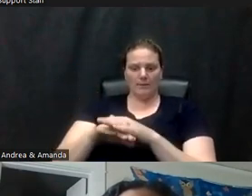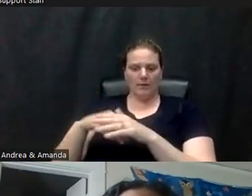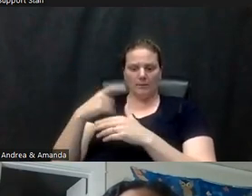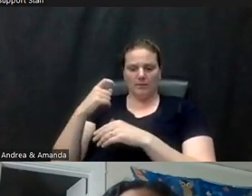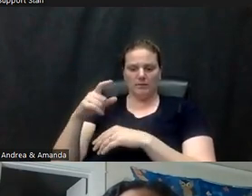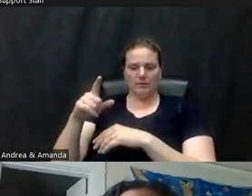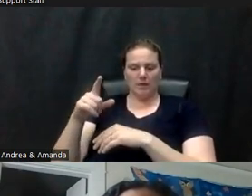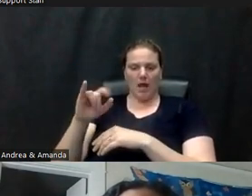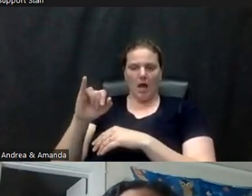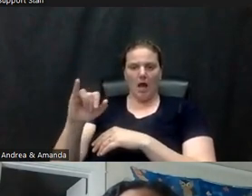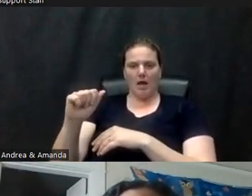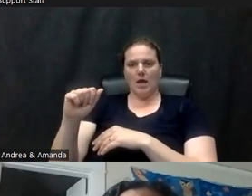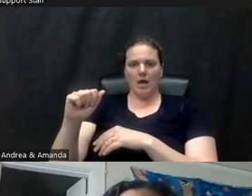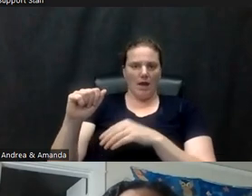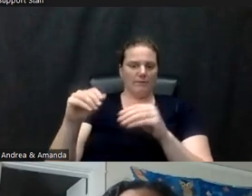more